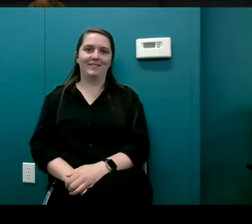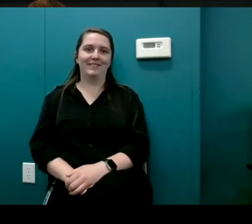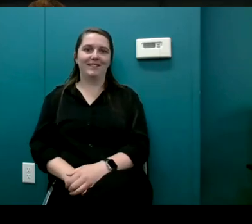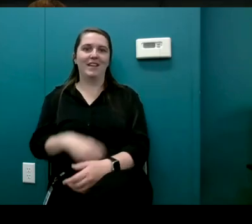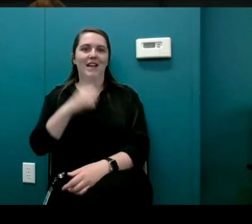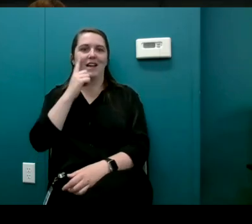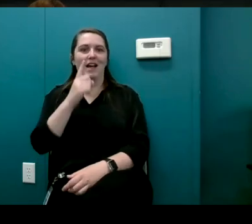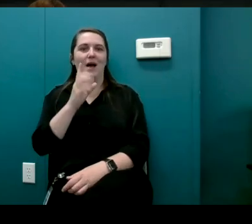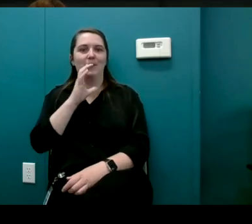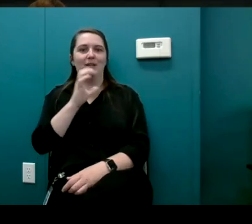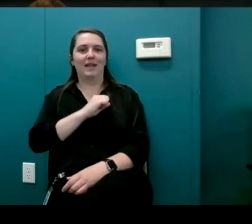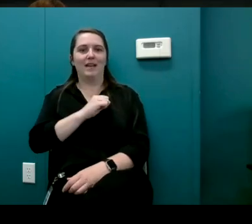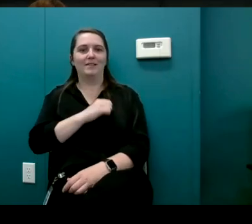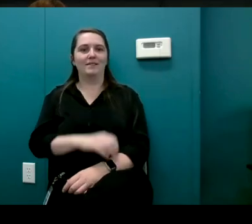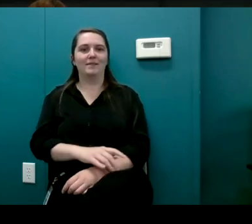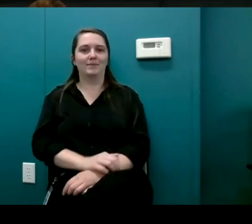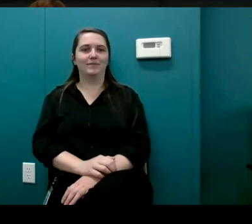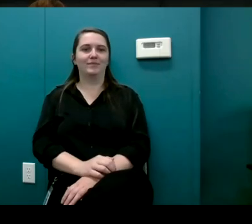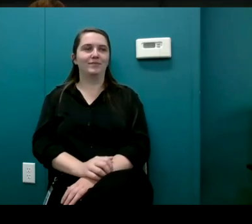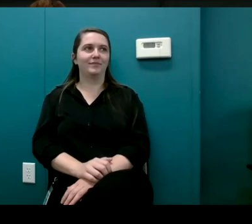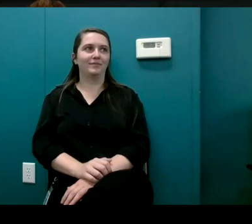Go with the phone.